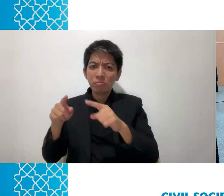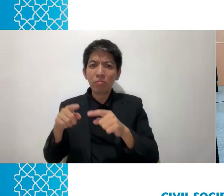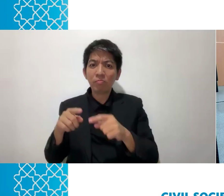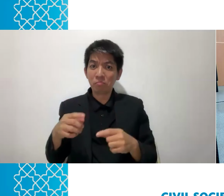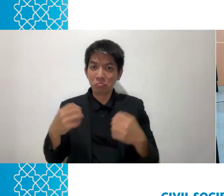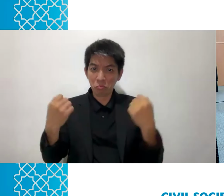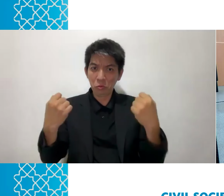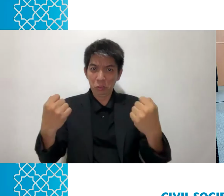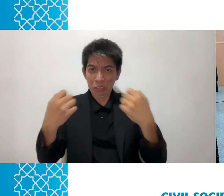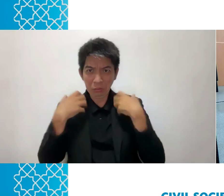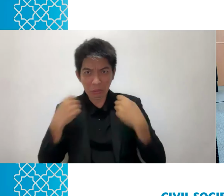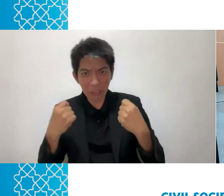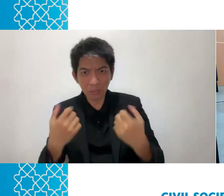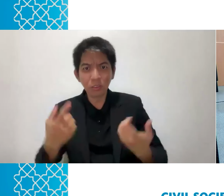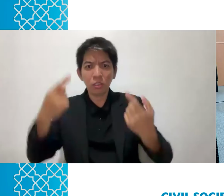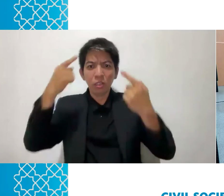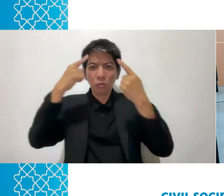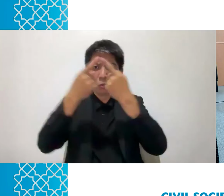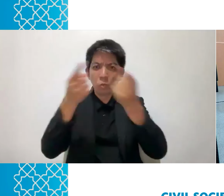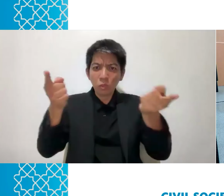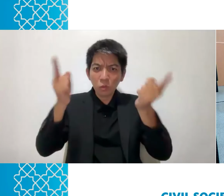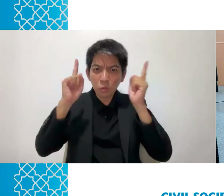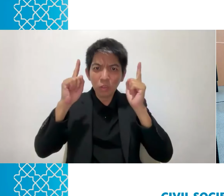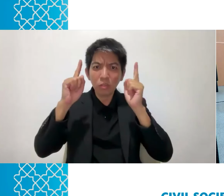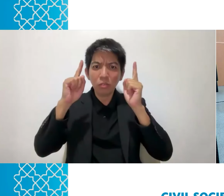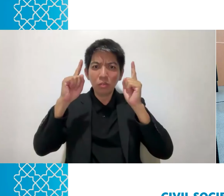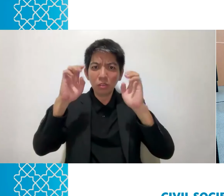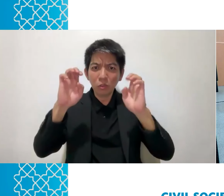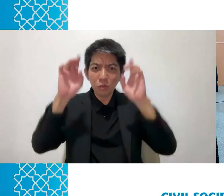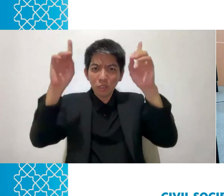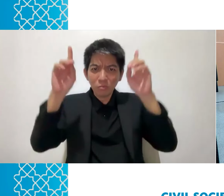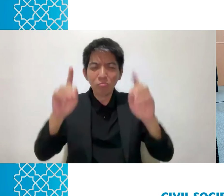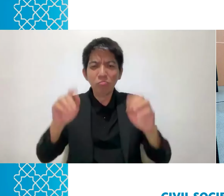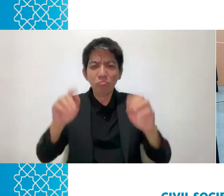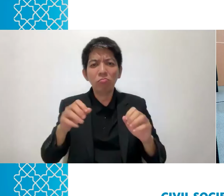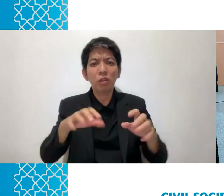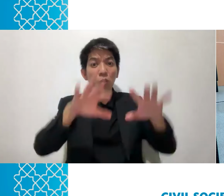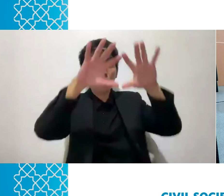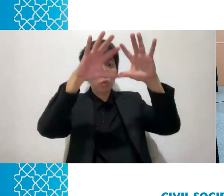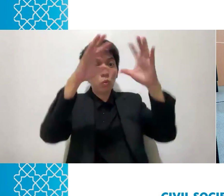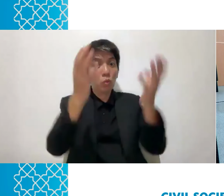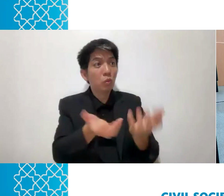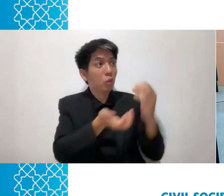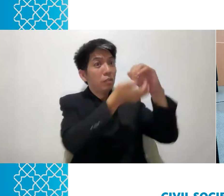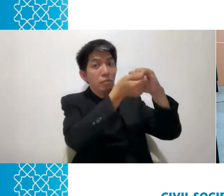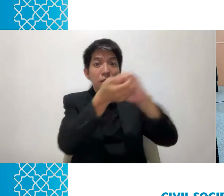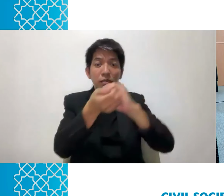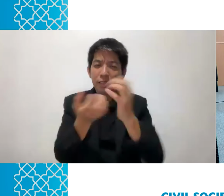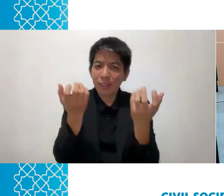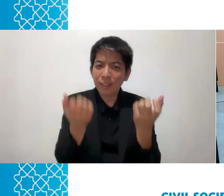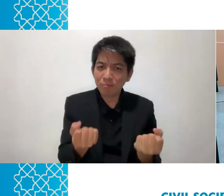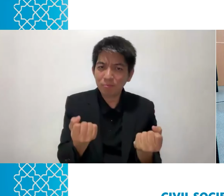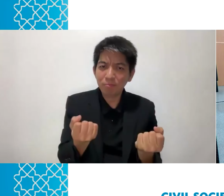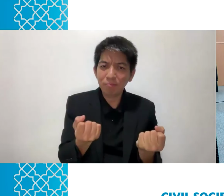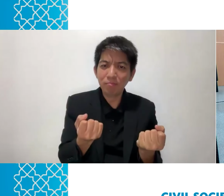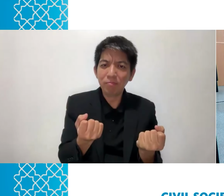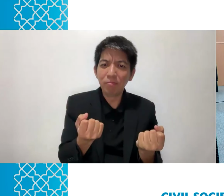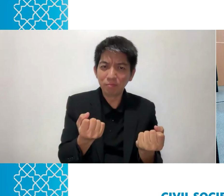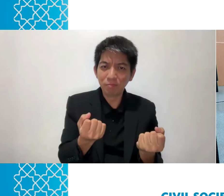We work all over the world. We are a global organization. And in fact, Youth for Road Safety we consider ourselves an